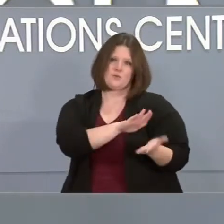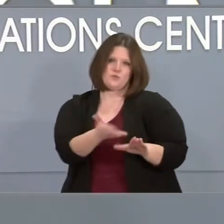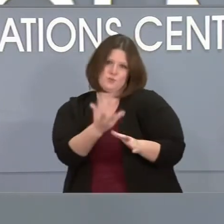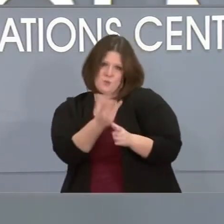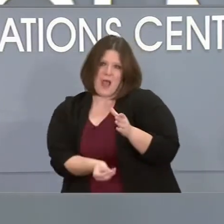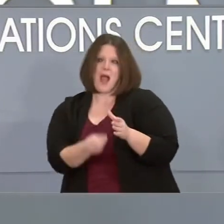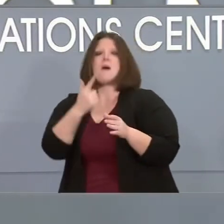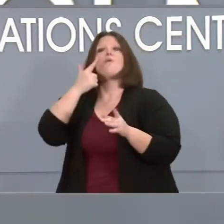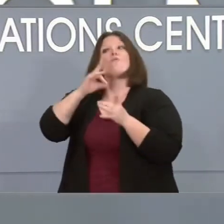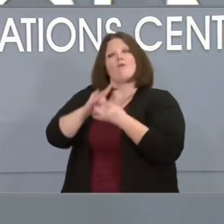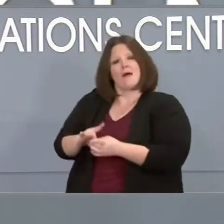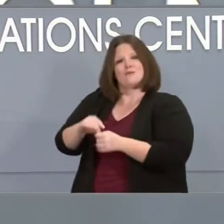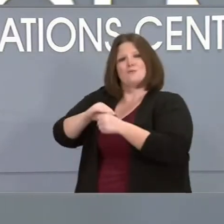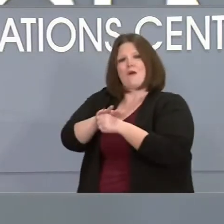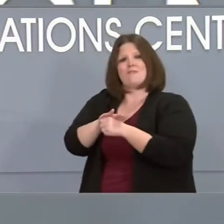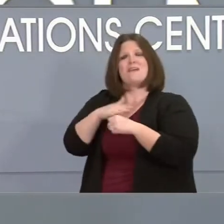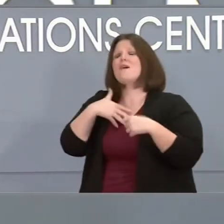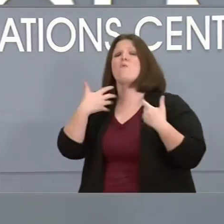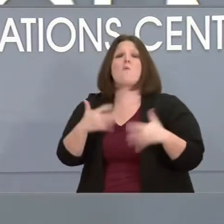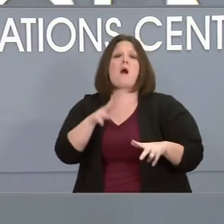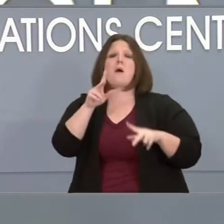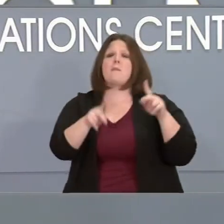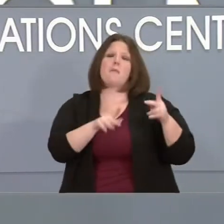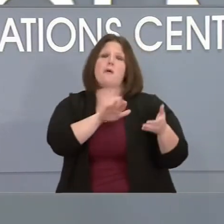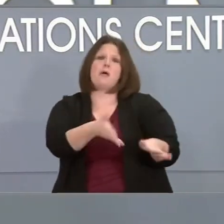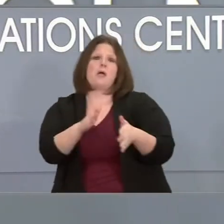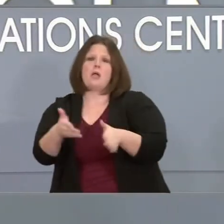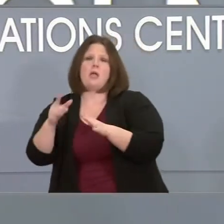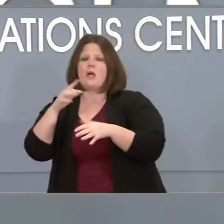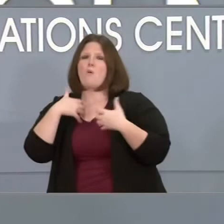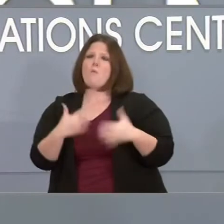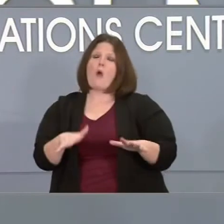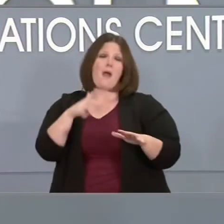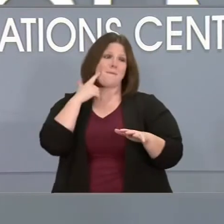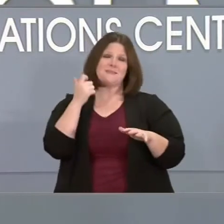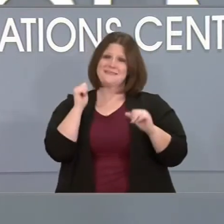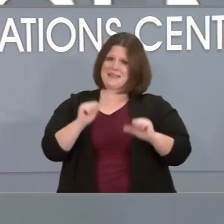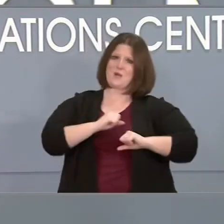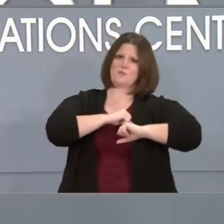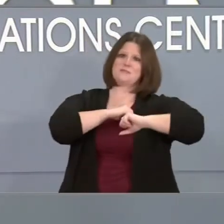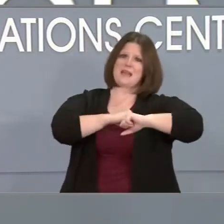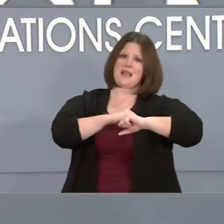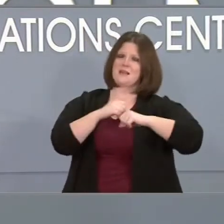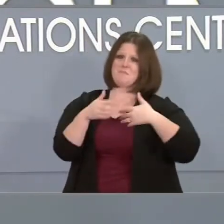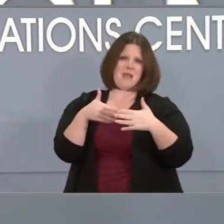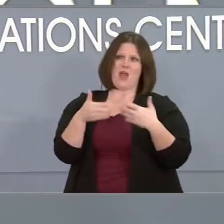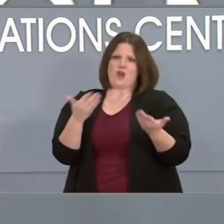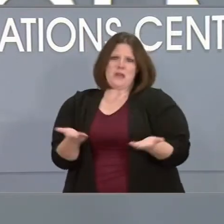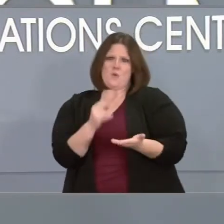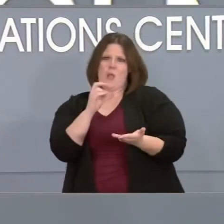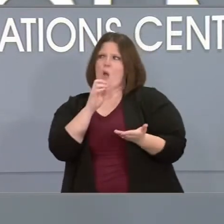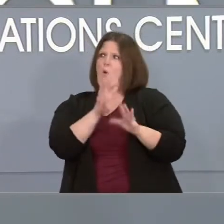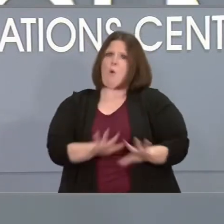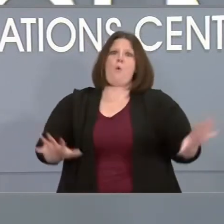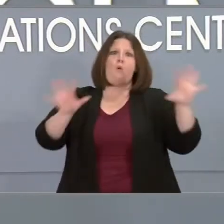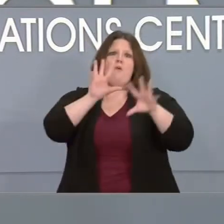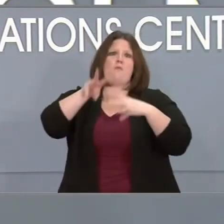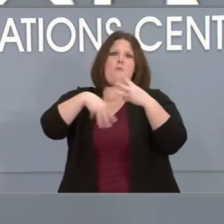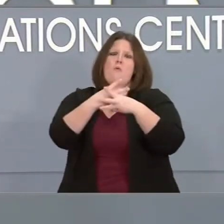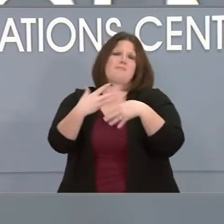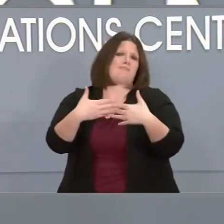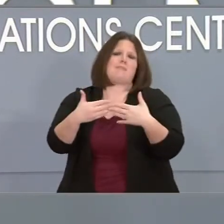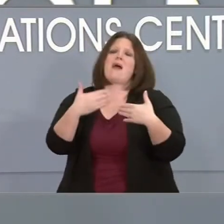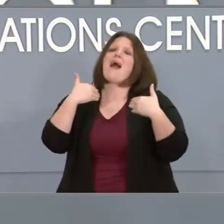more unnecessary lost lives to COVID here in North Carolina or anywhere across the country or the globe. Now we have a safe and